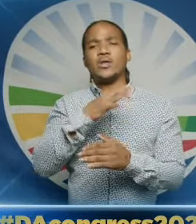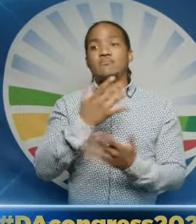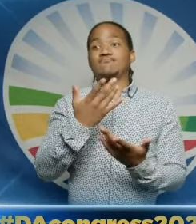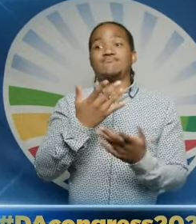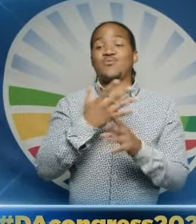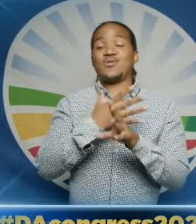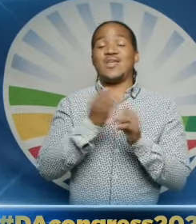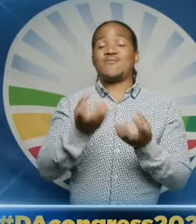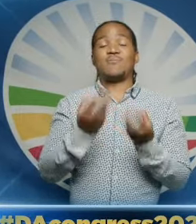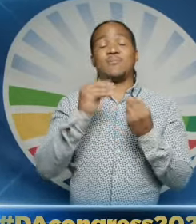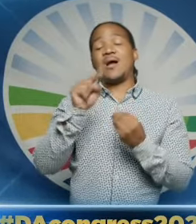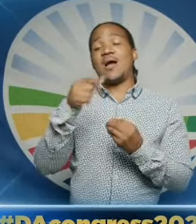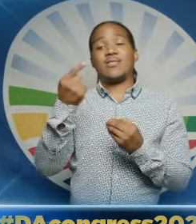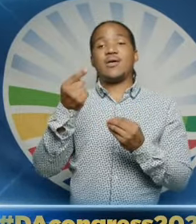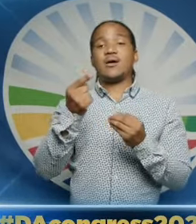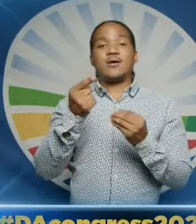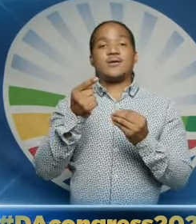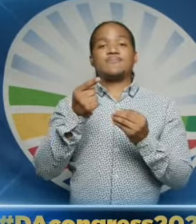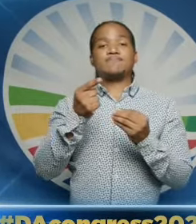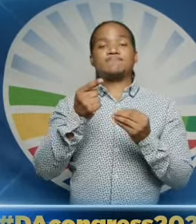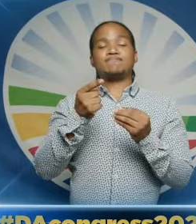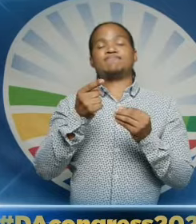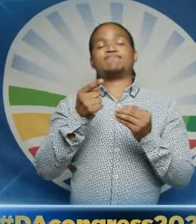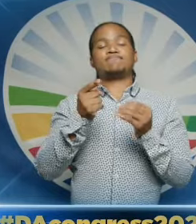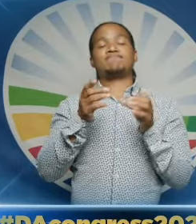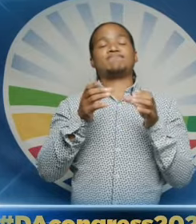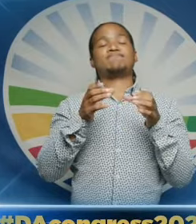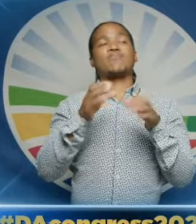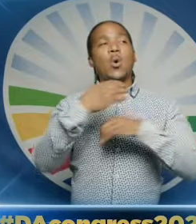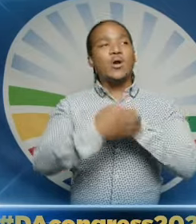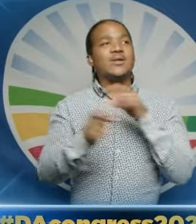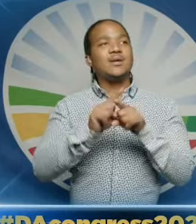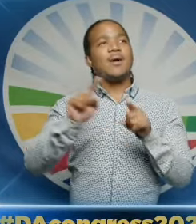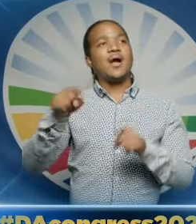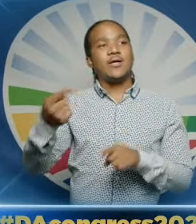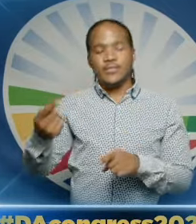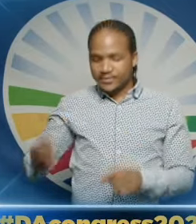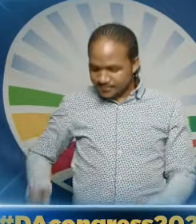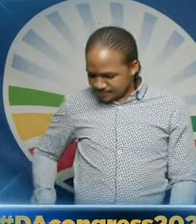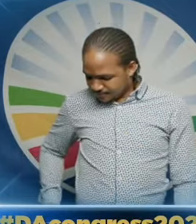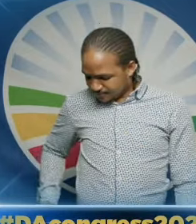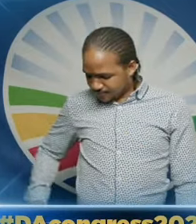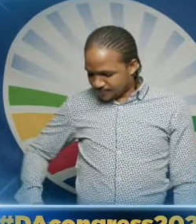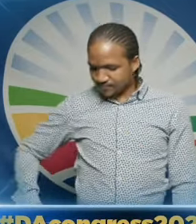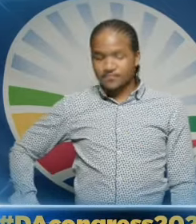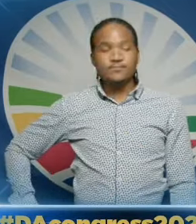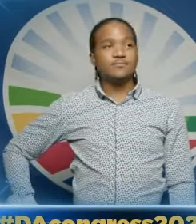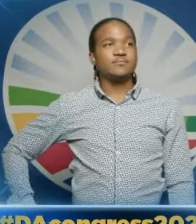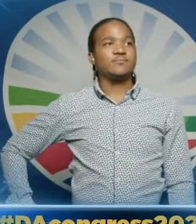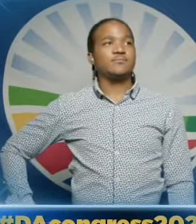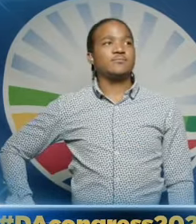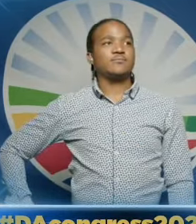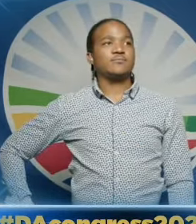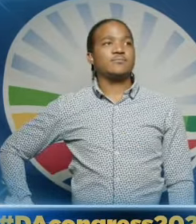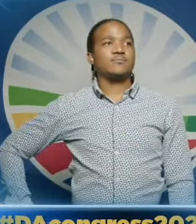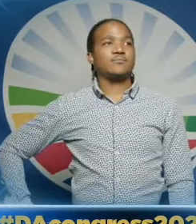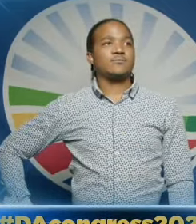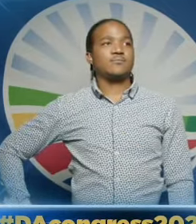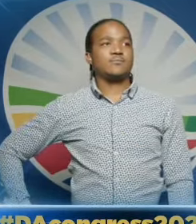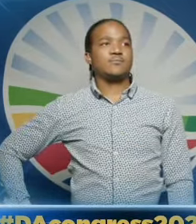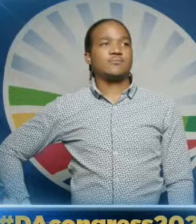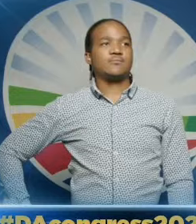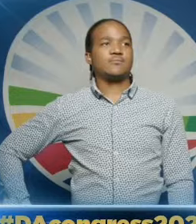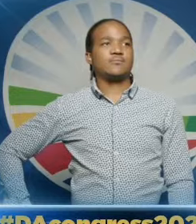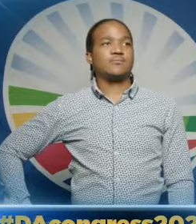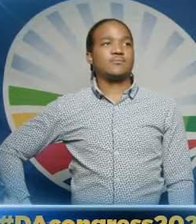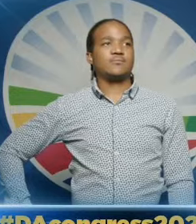to do the same. Yeah. Kathy, Greg mentioned that we have 2,000 delegates